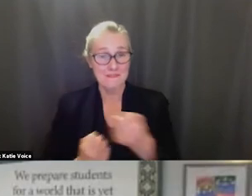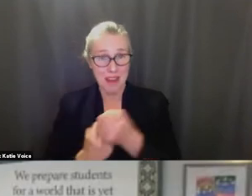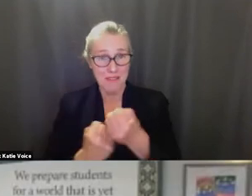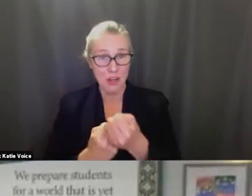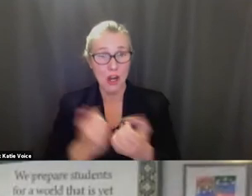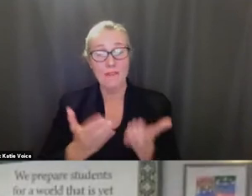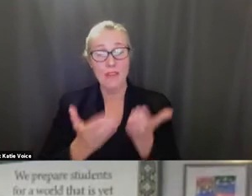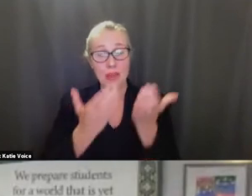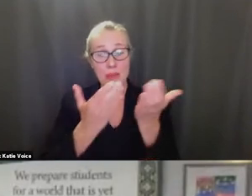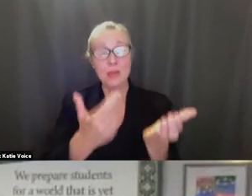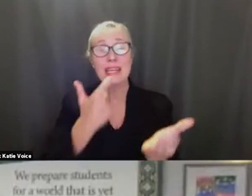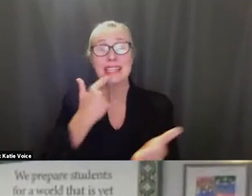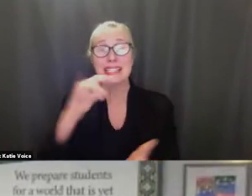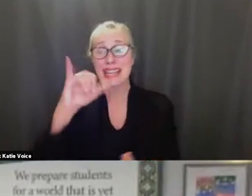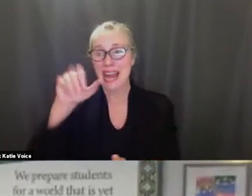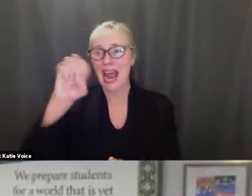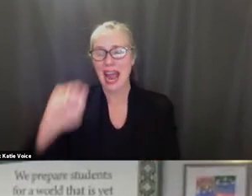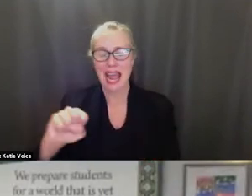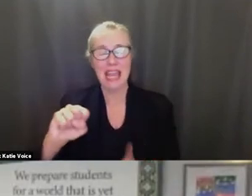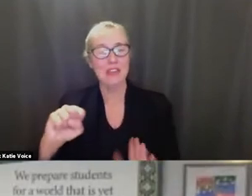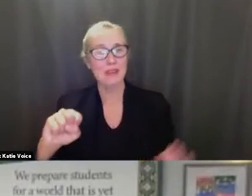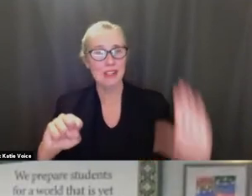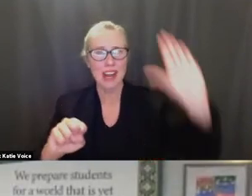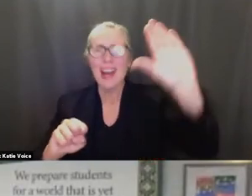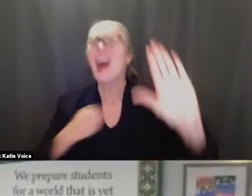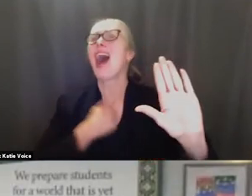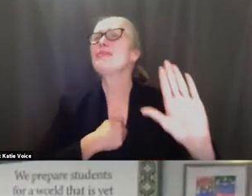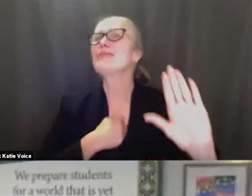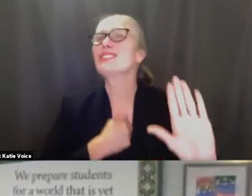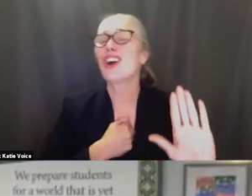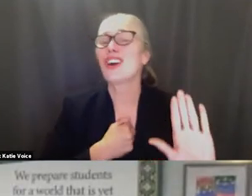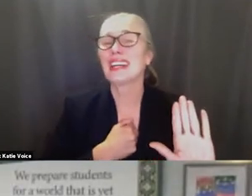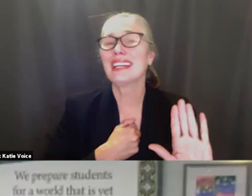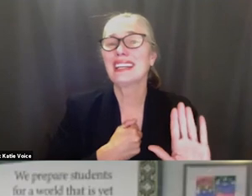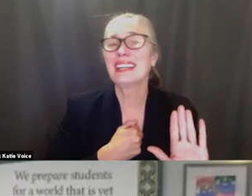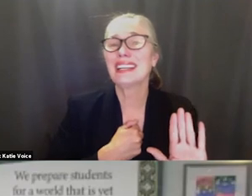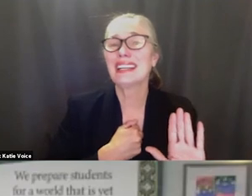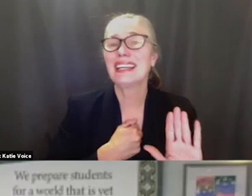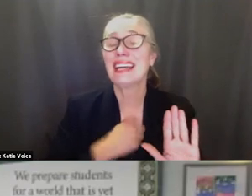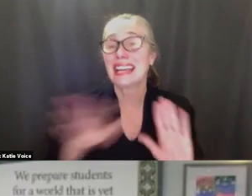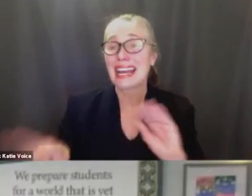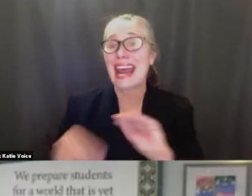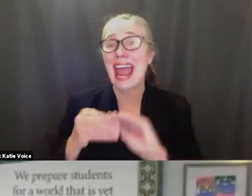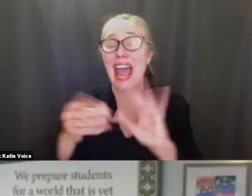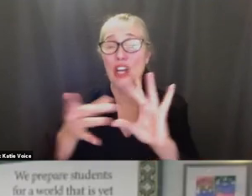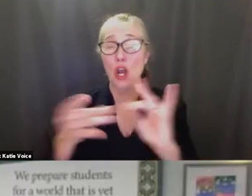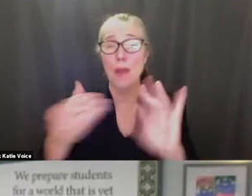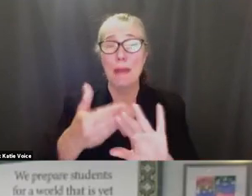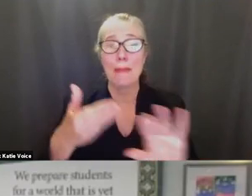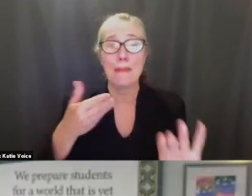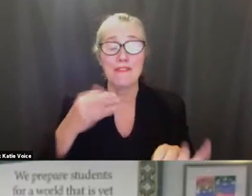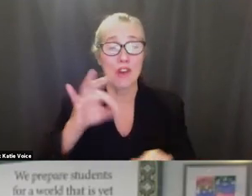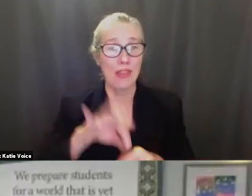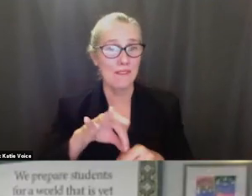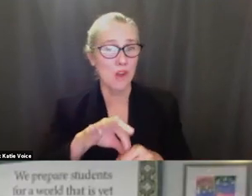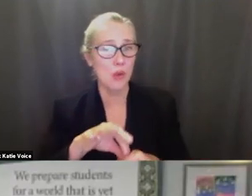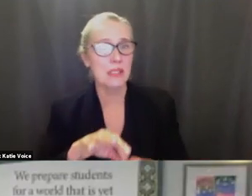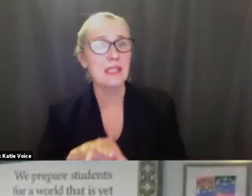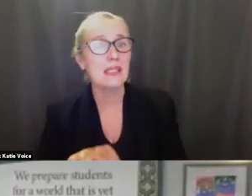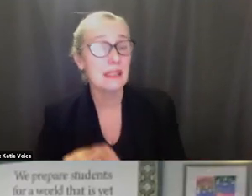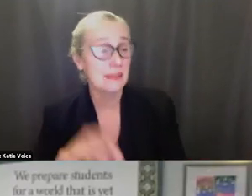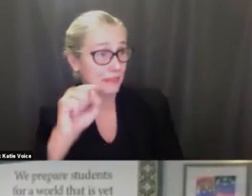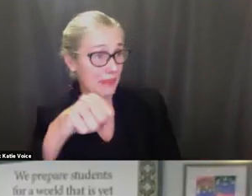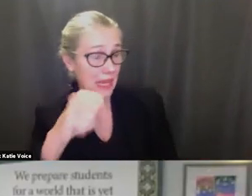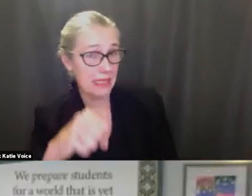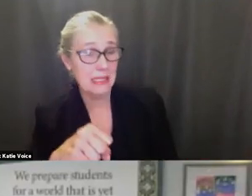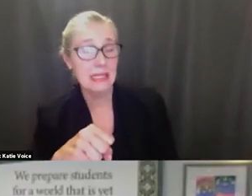i and raising your hand can i i'm sorry may i say a comment before the vote yes i like to specify